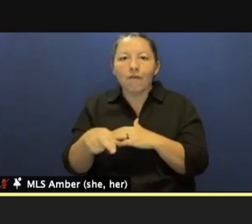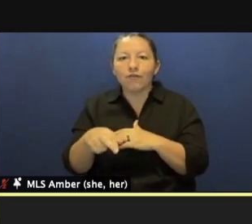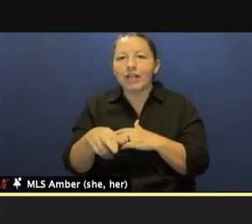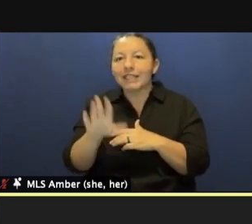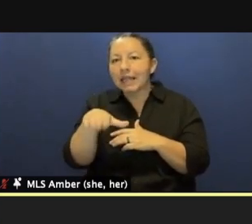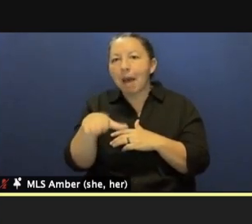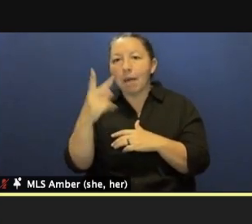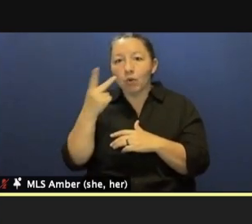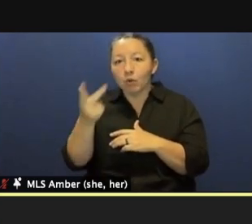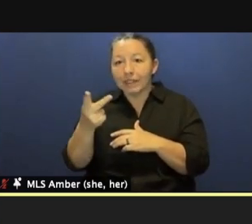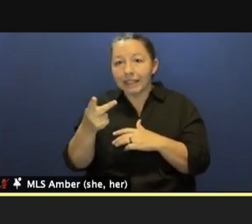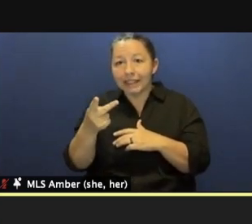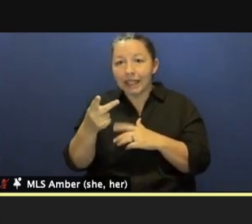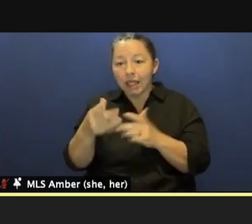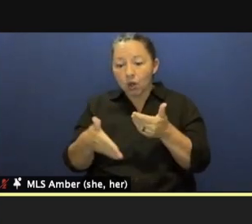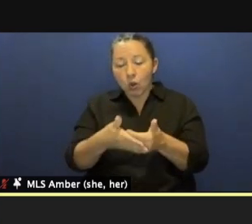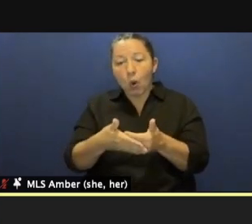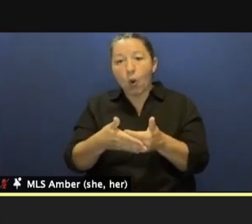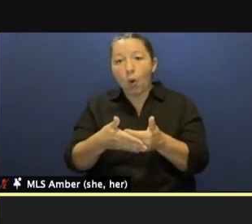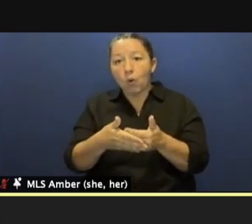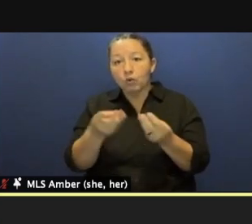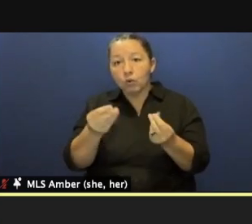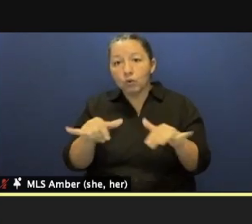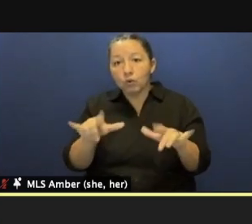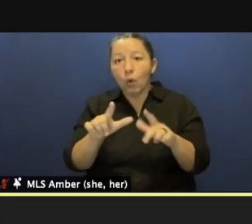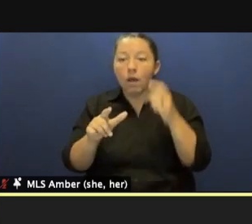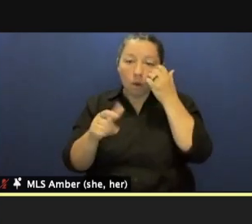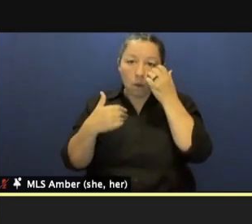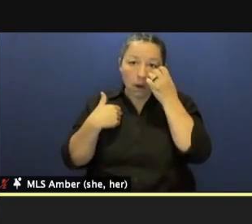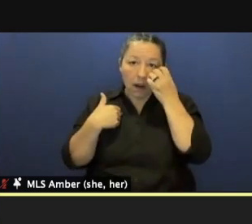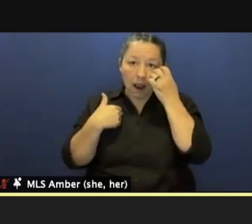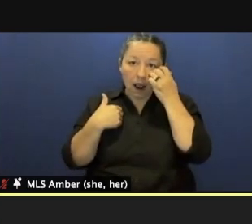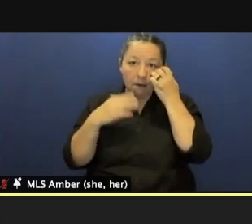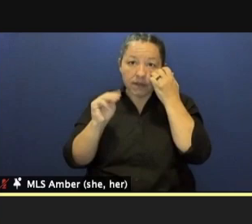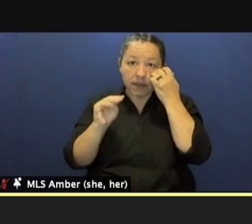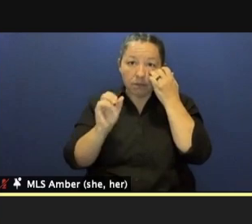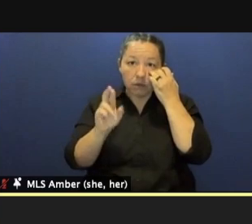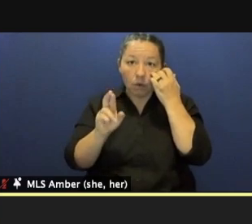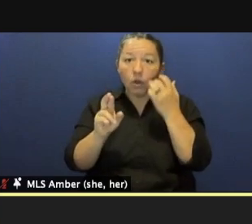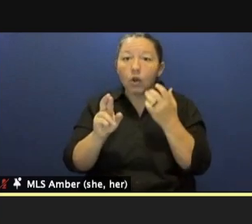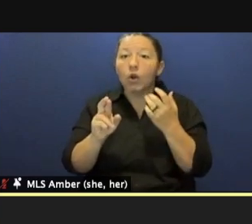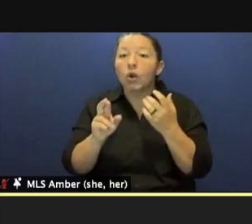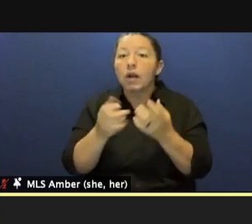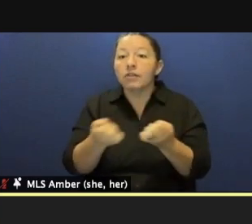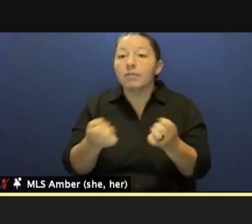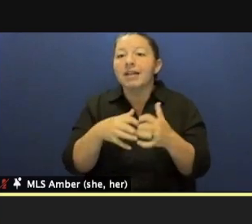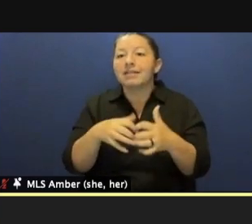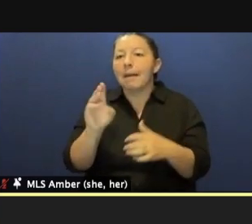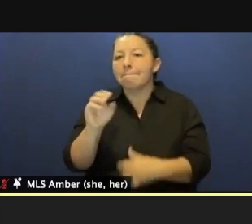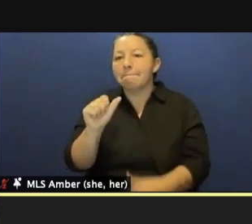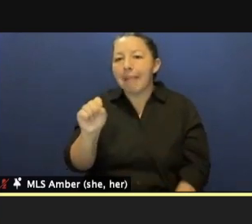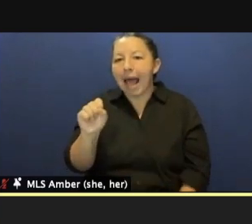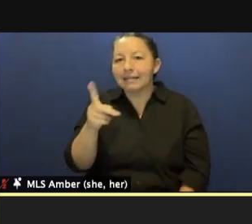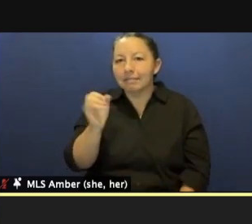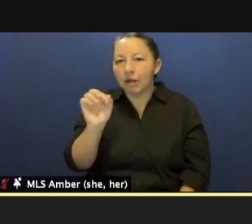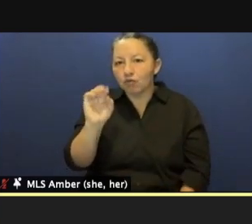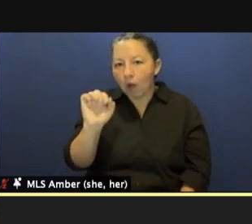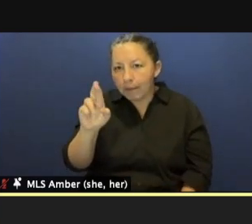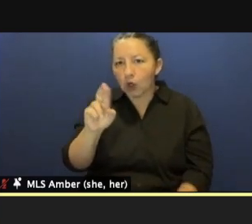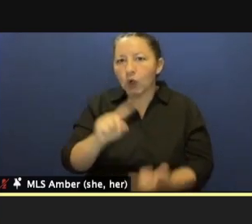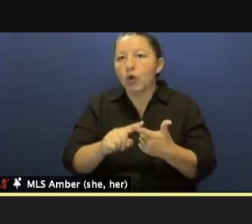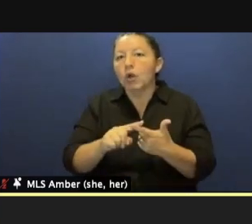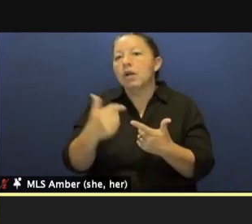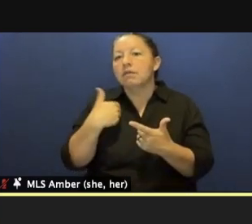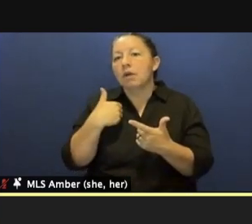soil are the M-Solo instrument, which is a mass spectrometer, and then our near-infrared spectrometer, NERVIS, are both